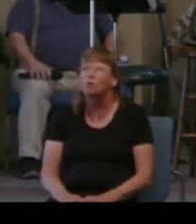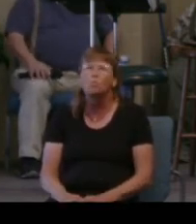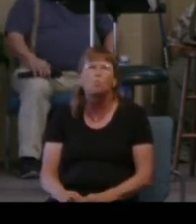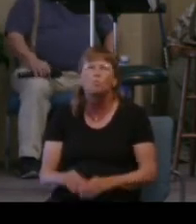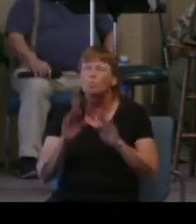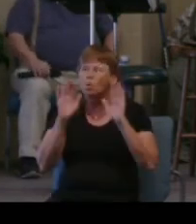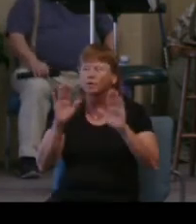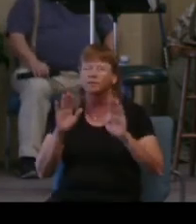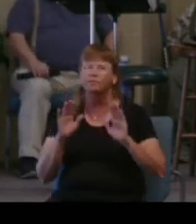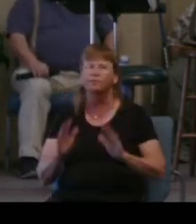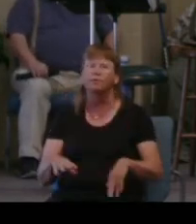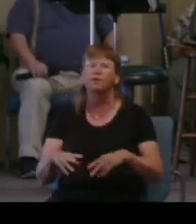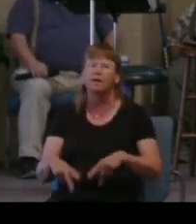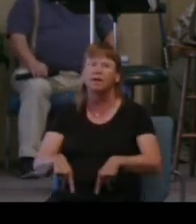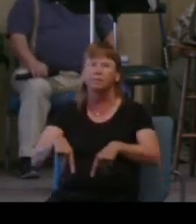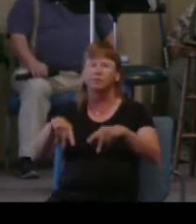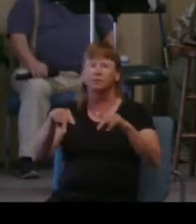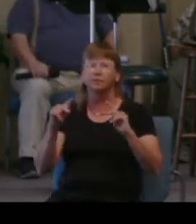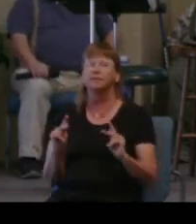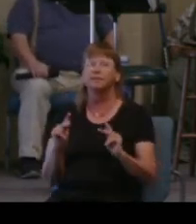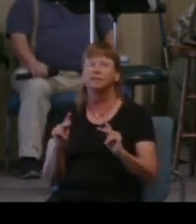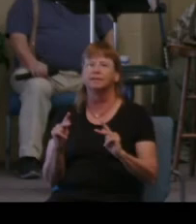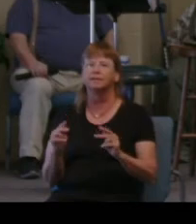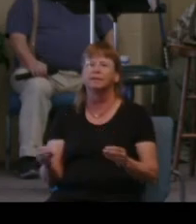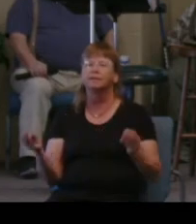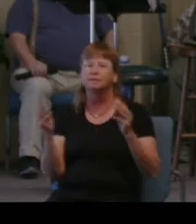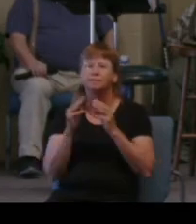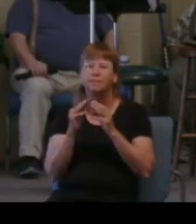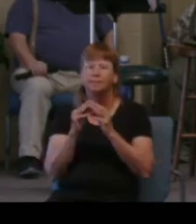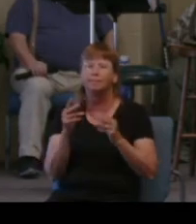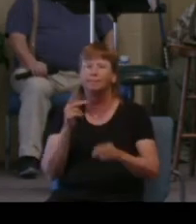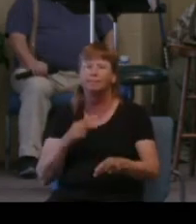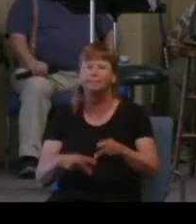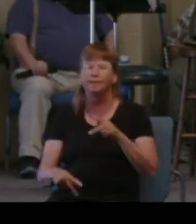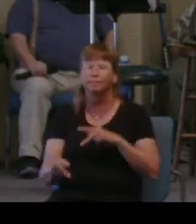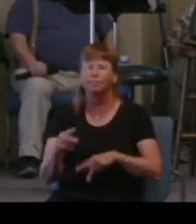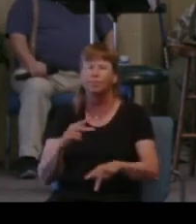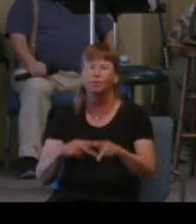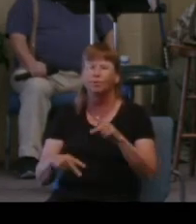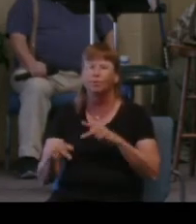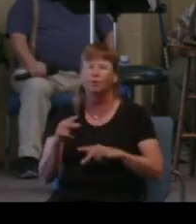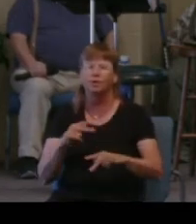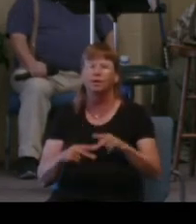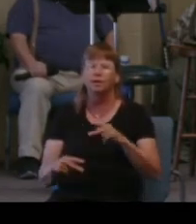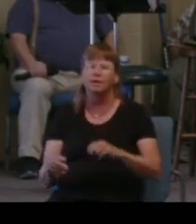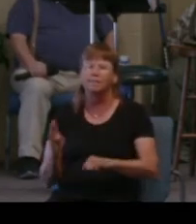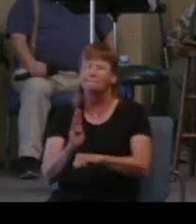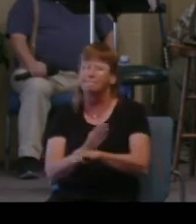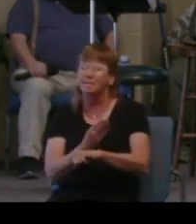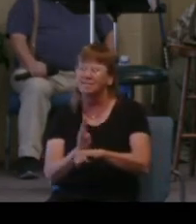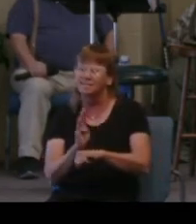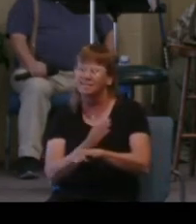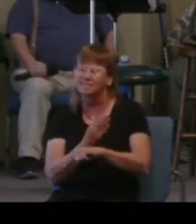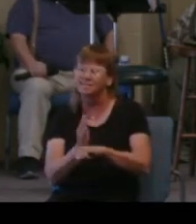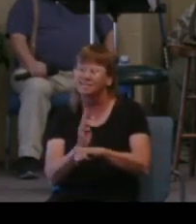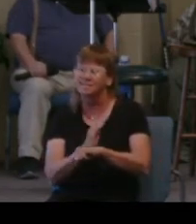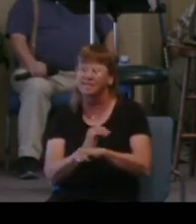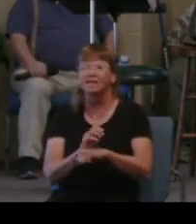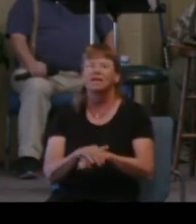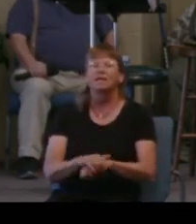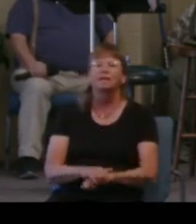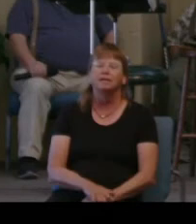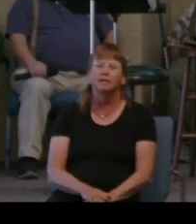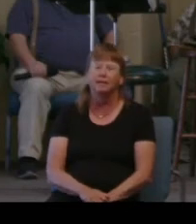year to meet more people who are going into the world, who are going to be working in business degrees, engineering programs, different things like